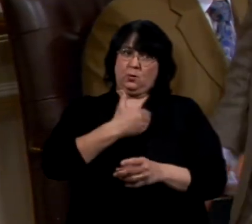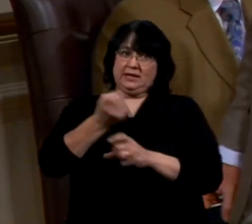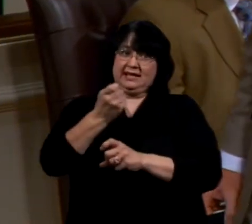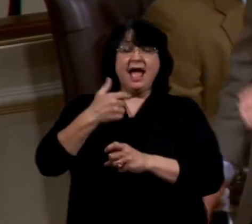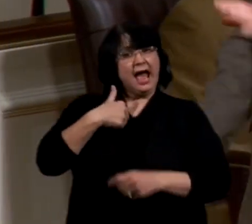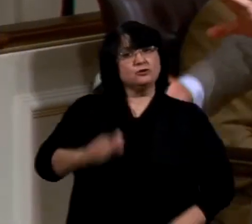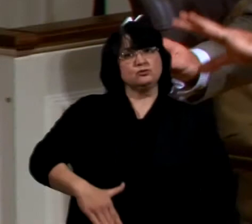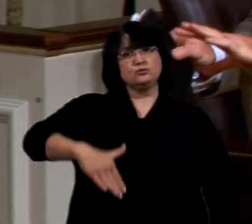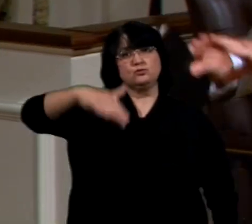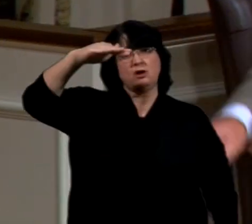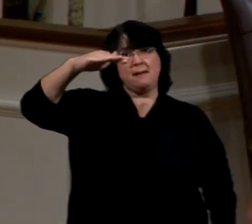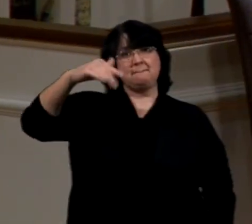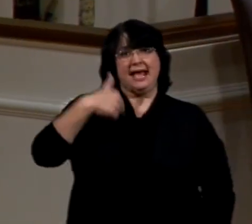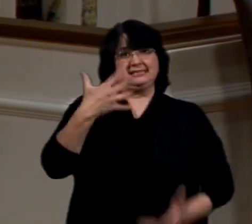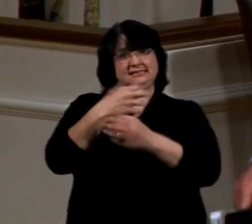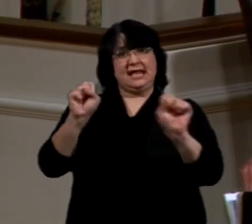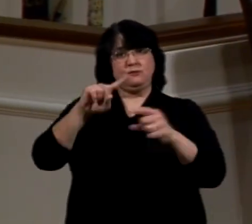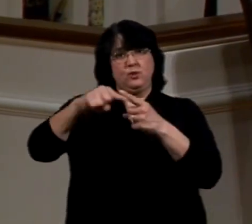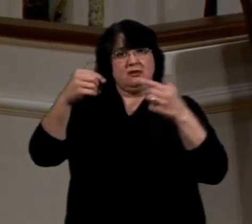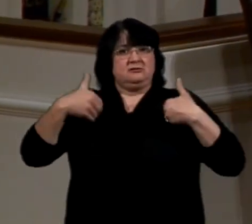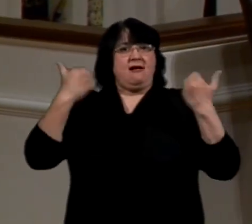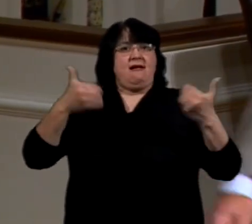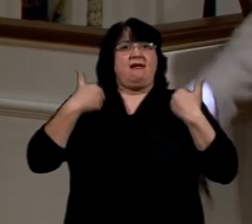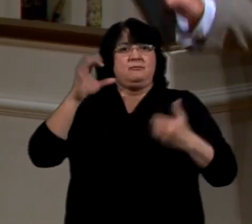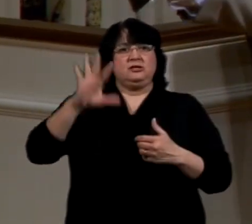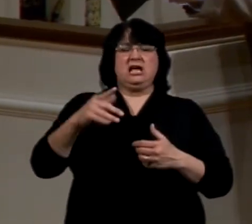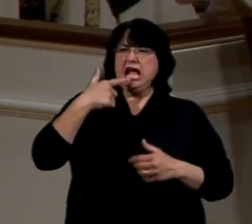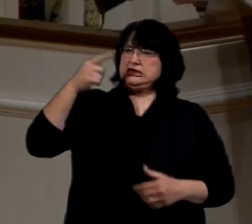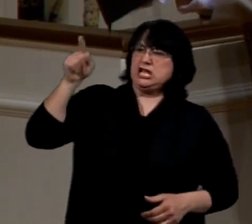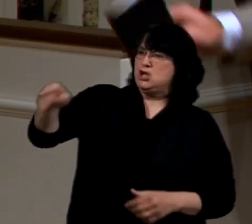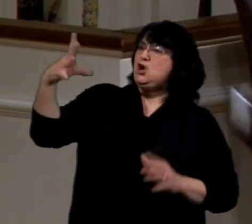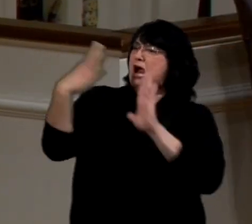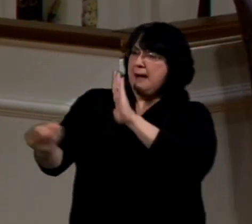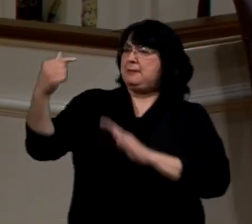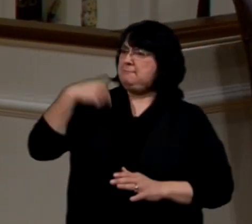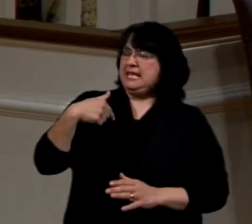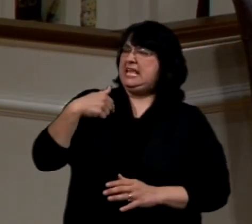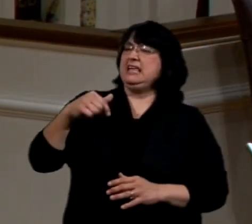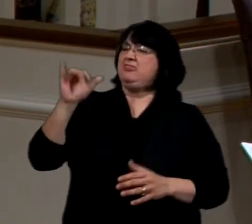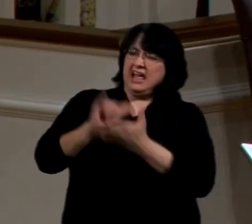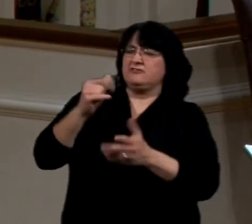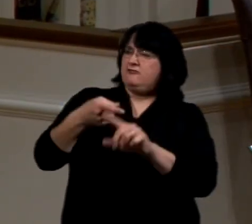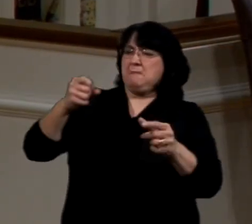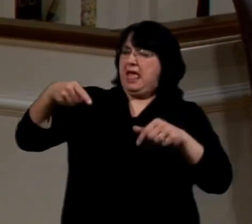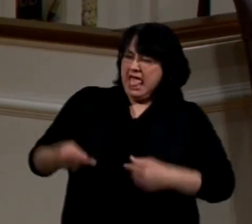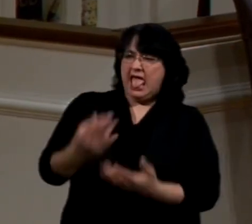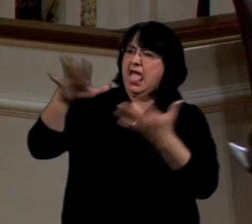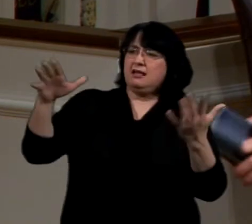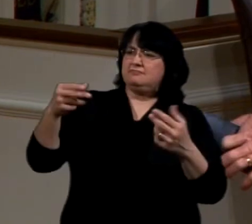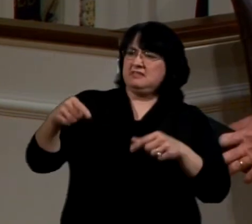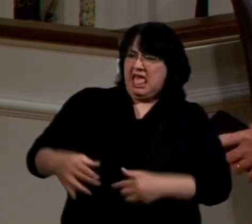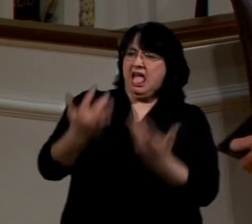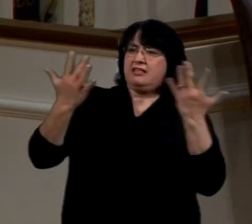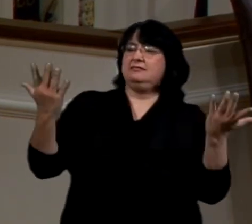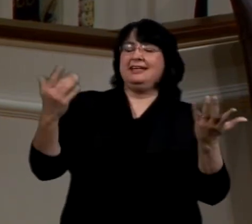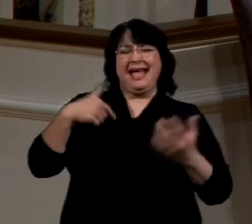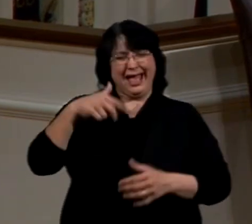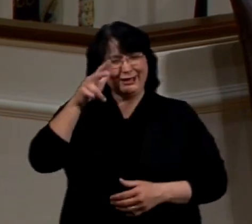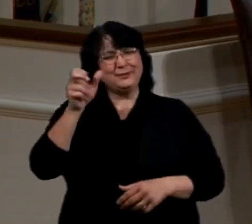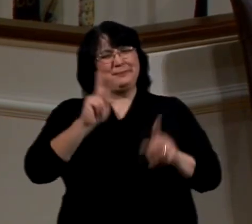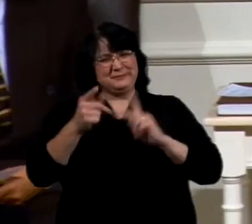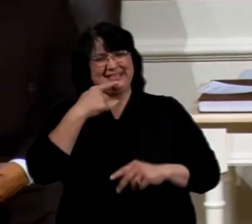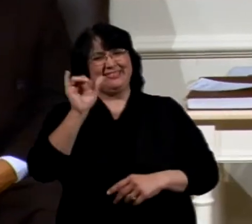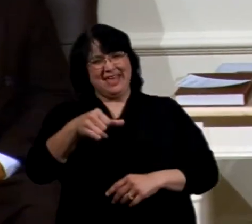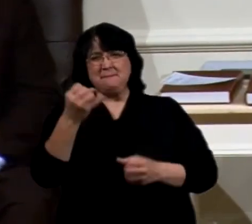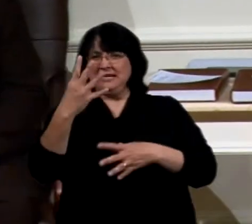I grew up when I got saved as a young preacher in the camp of, bless God, repeat after me, he's out of hell. Oh, I heard that preached by men that